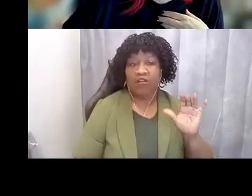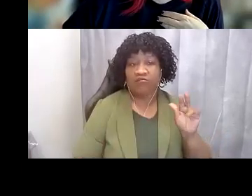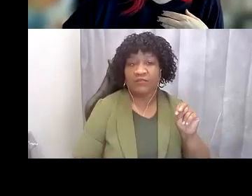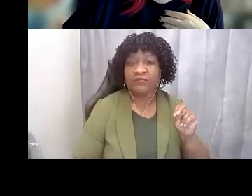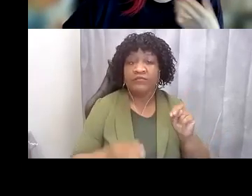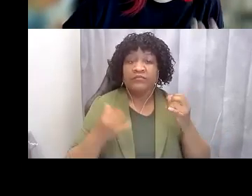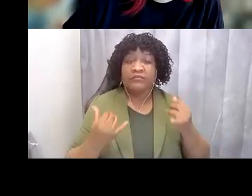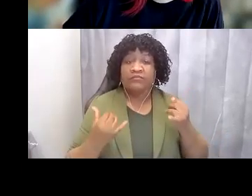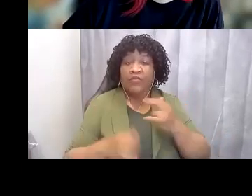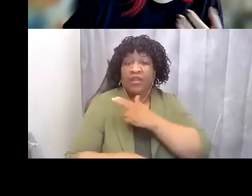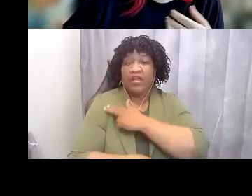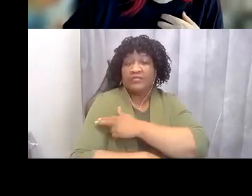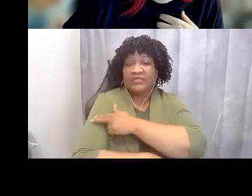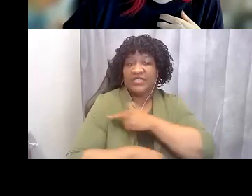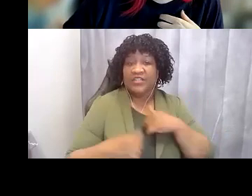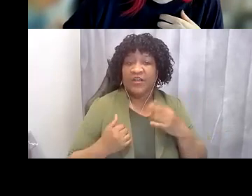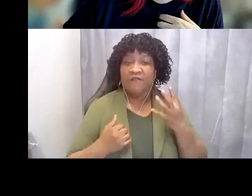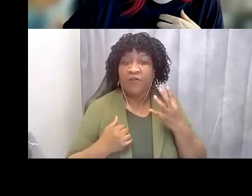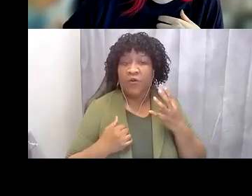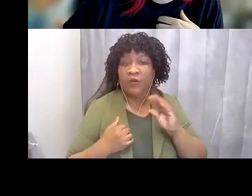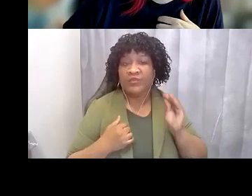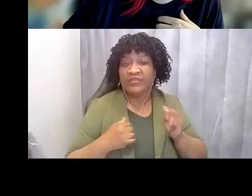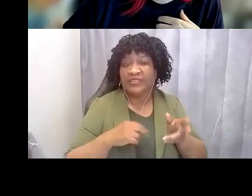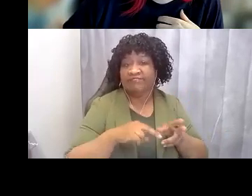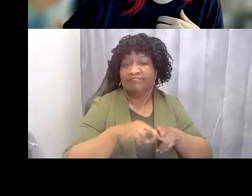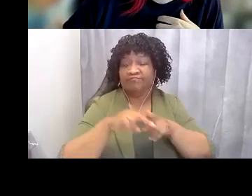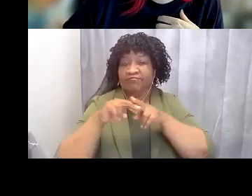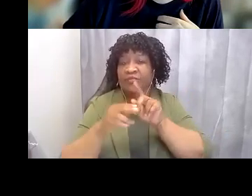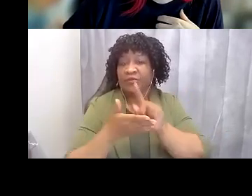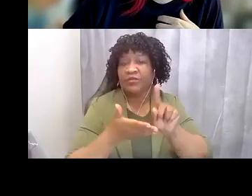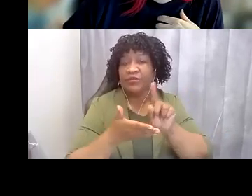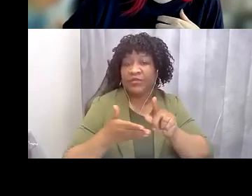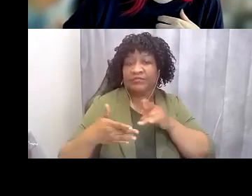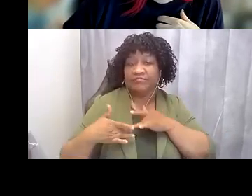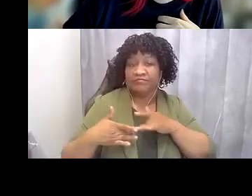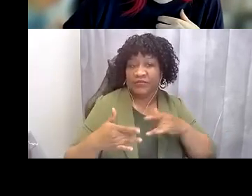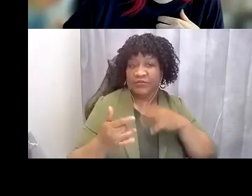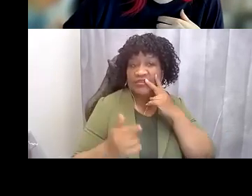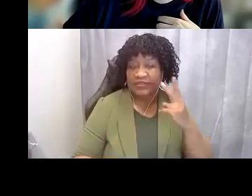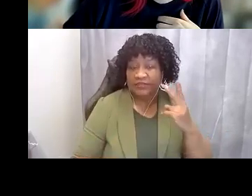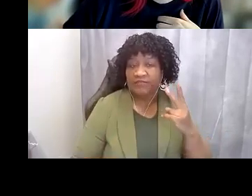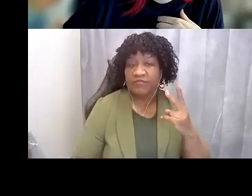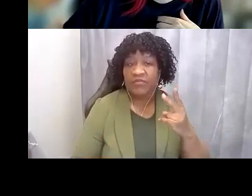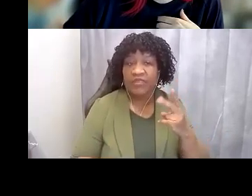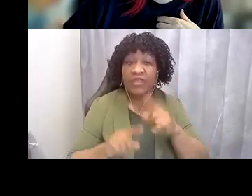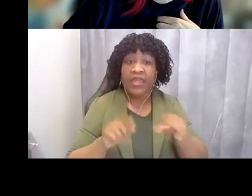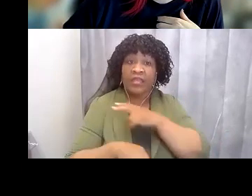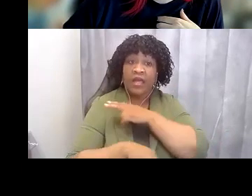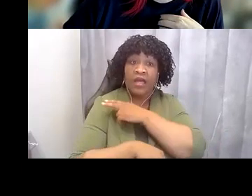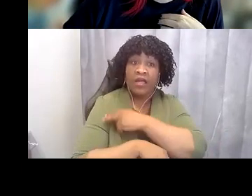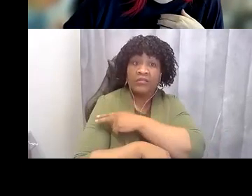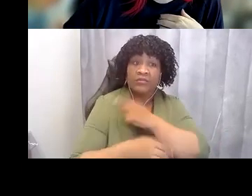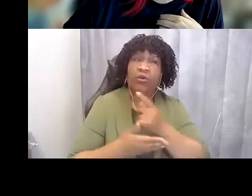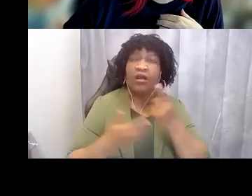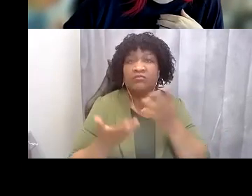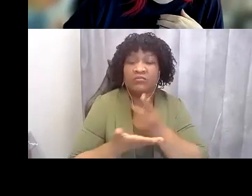Currently with hospitalizations, we have a 4% increase in the week-to-week trend, but in the past week, they've